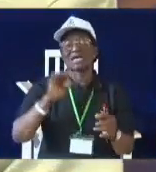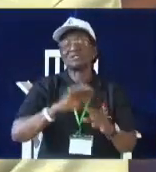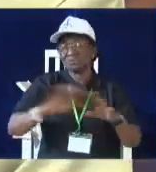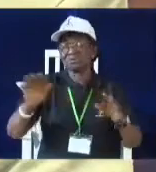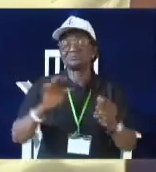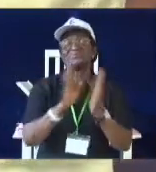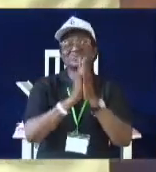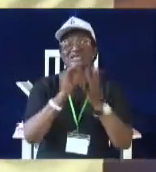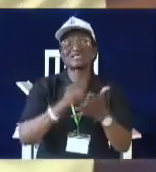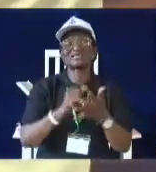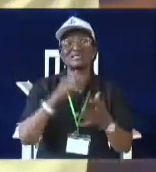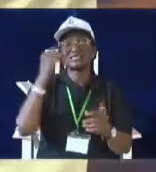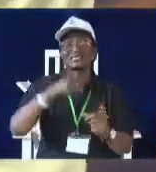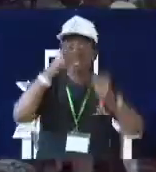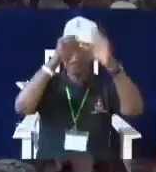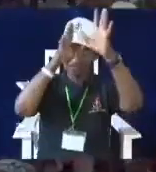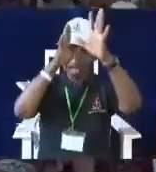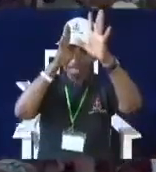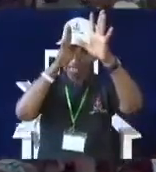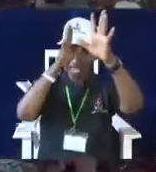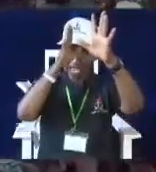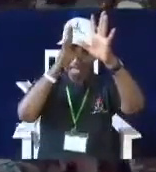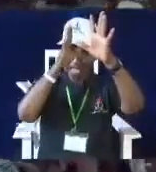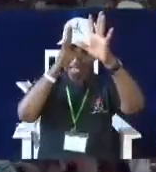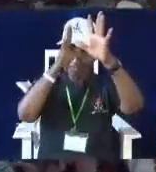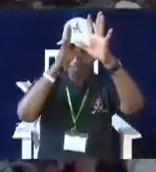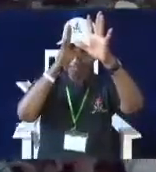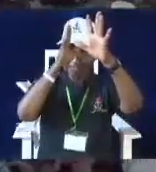it. And say, Father,